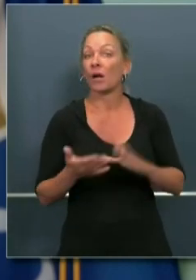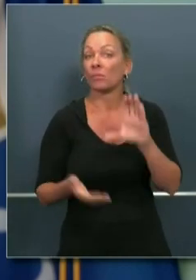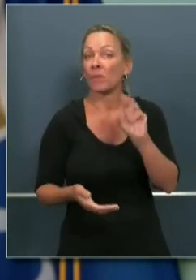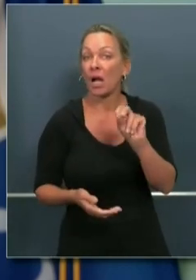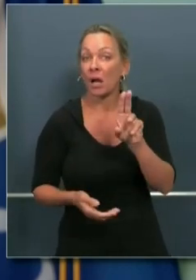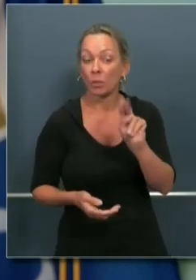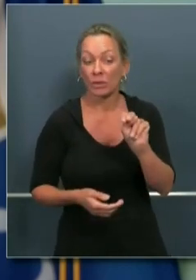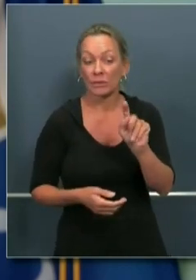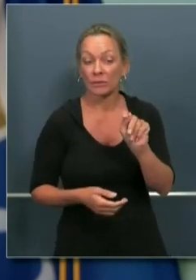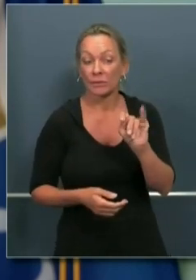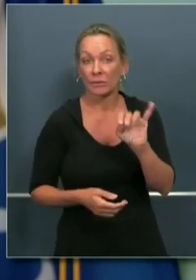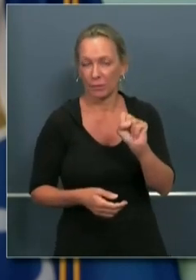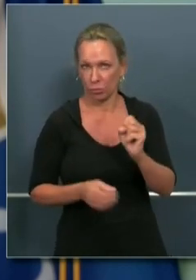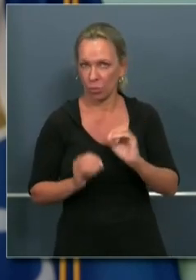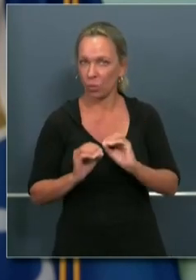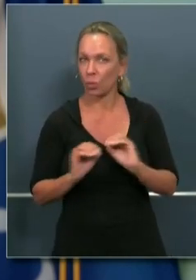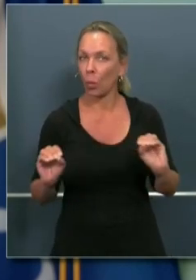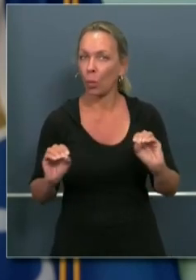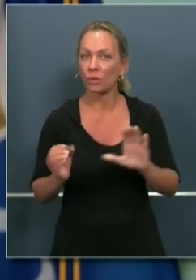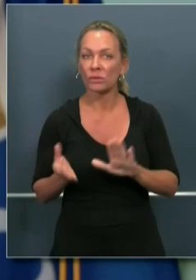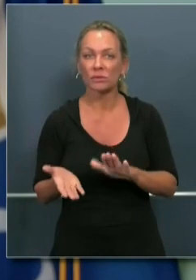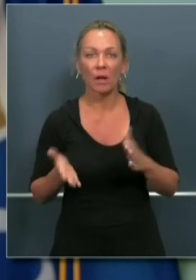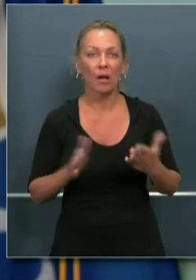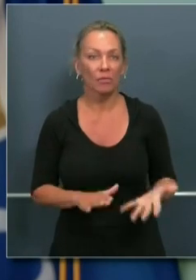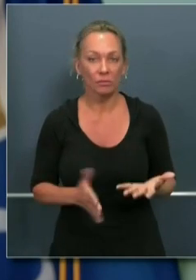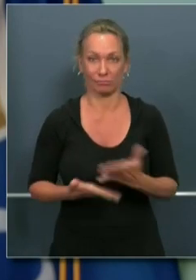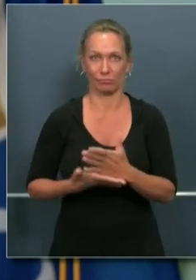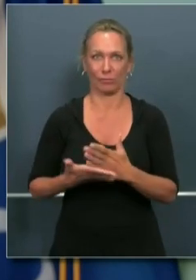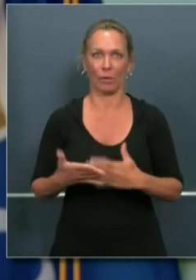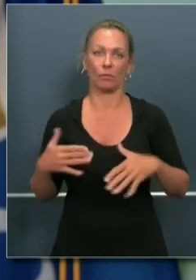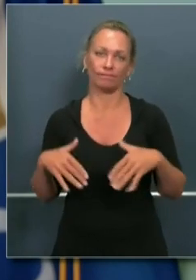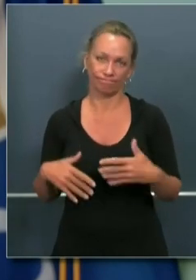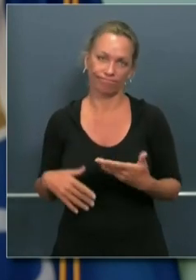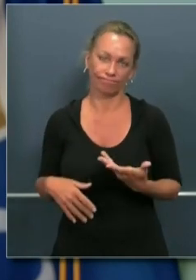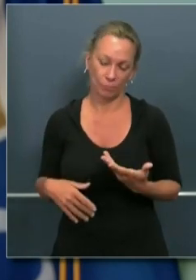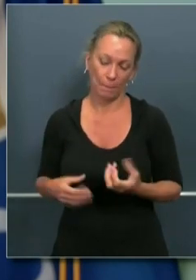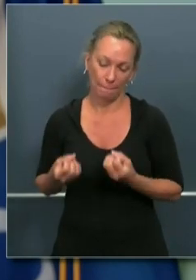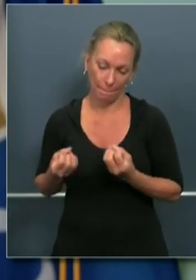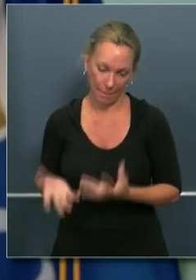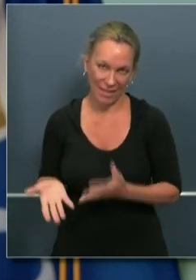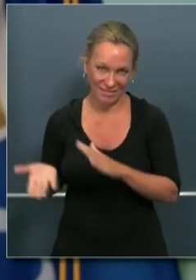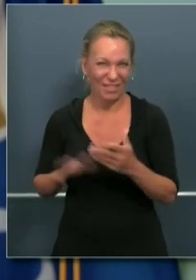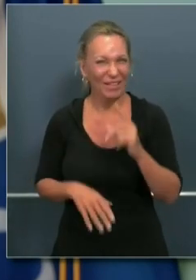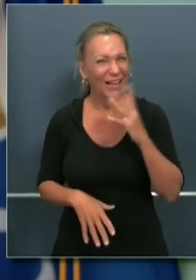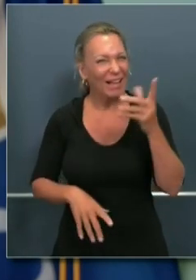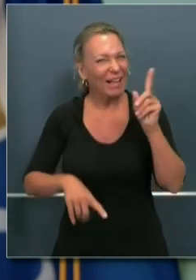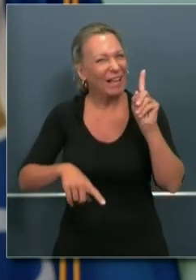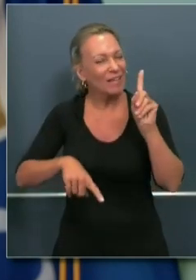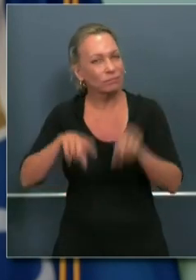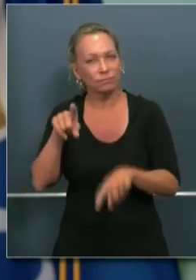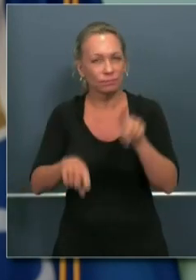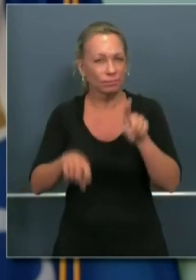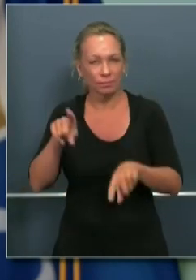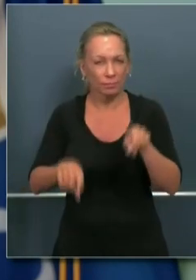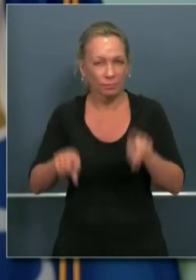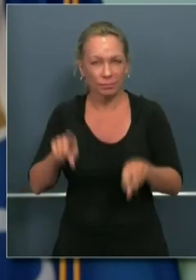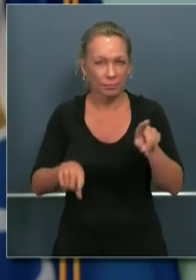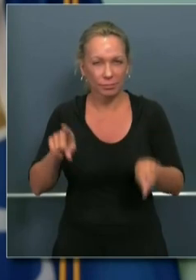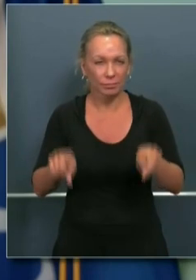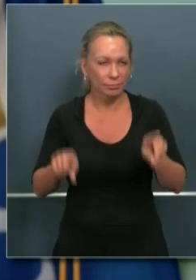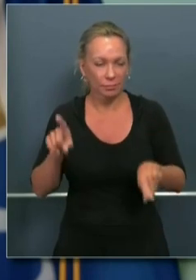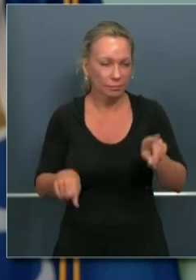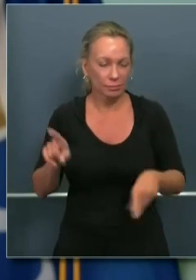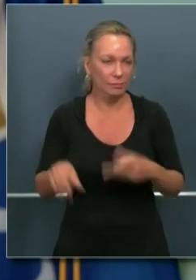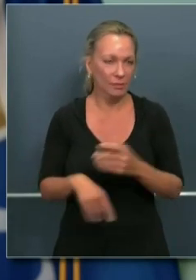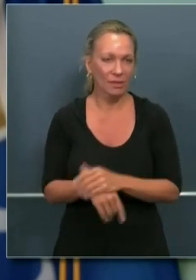that they're different from other parts of the state. And we began the process of what we referred to as attestations. And